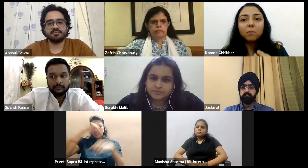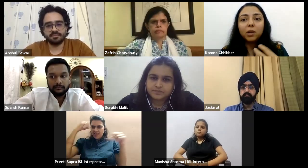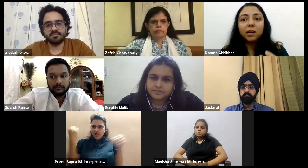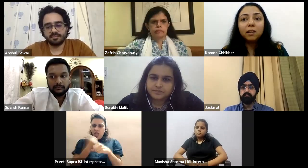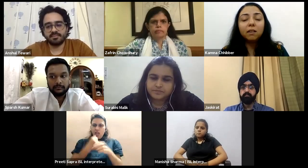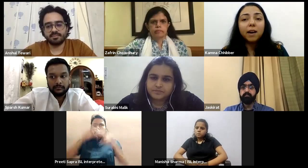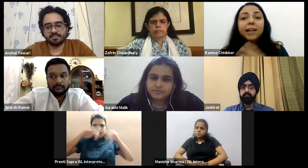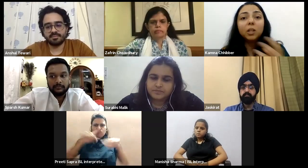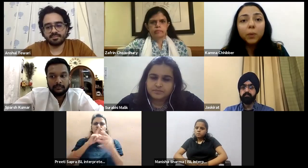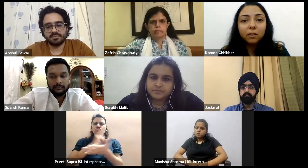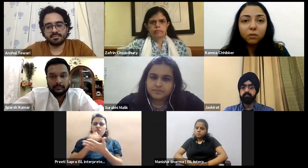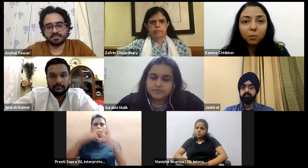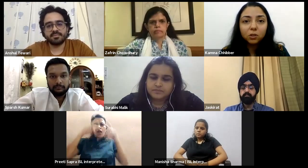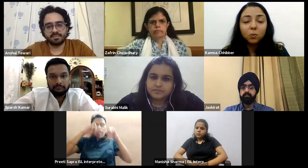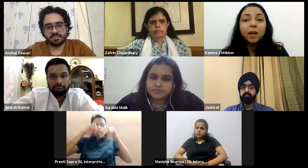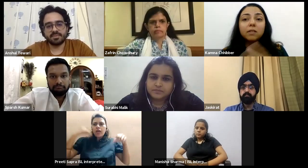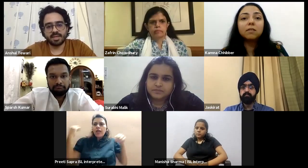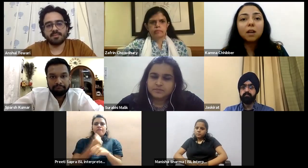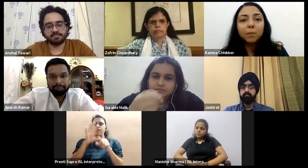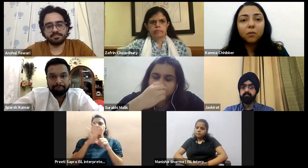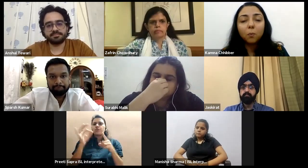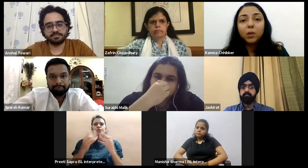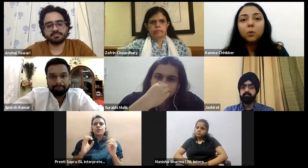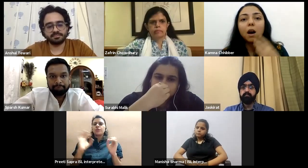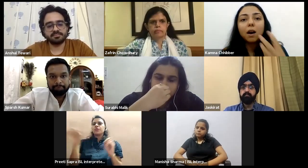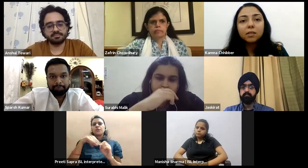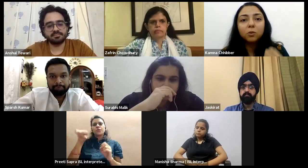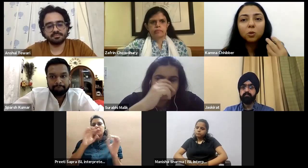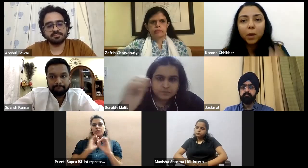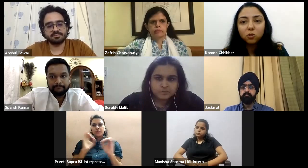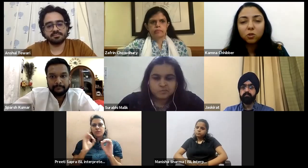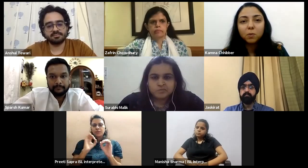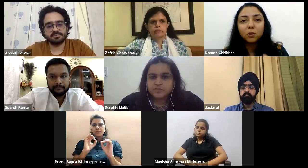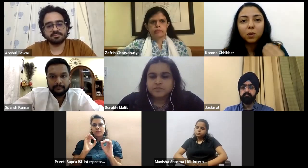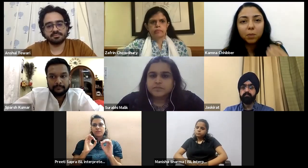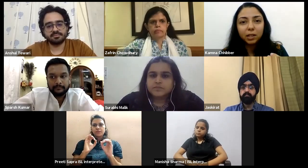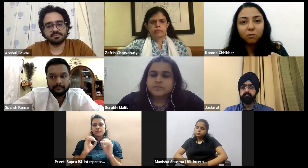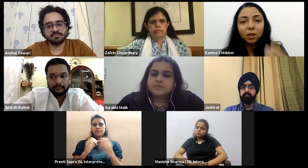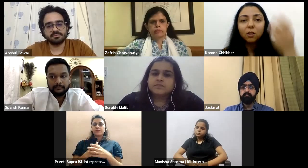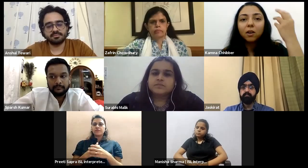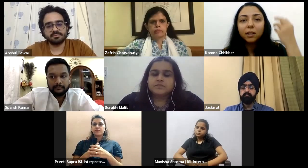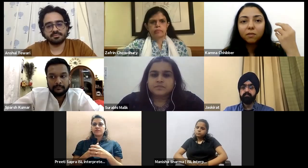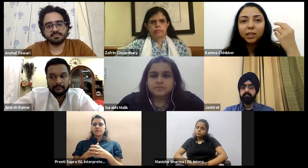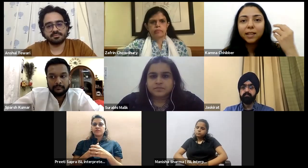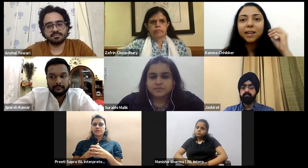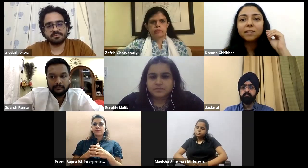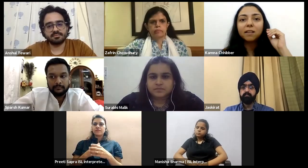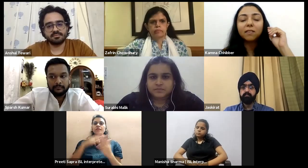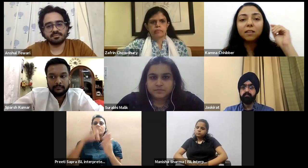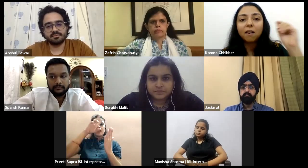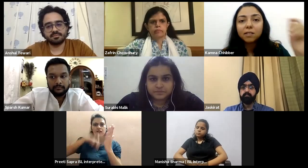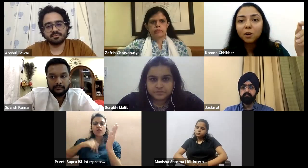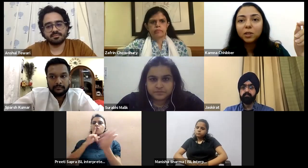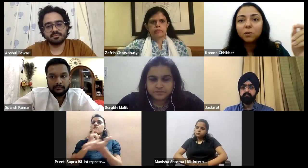what I'm reading adequate information? Where is this coming from? We don't ask those questions because we believe cognitively that there is